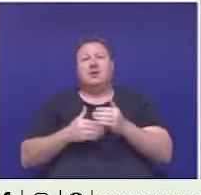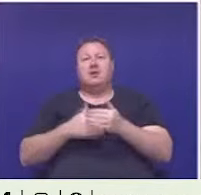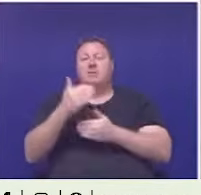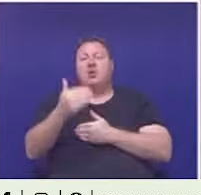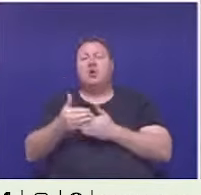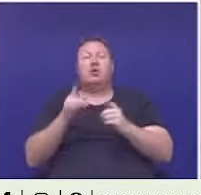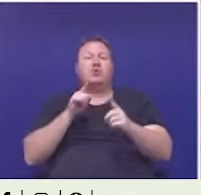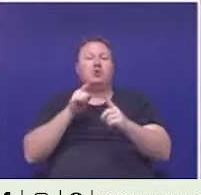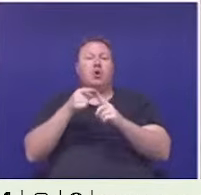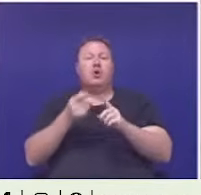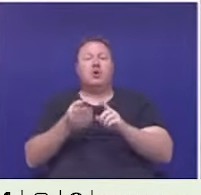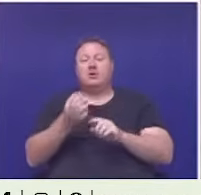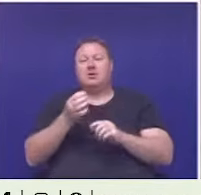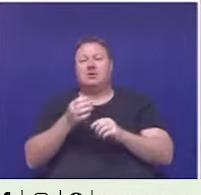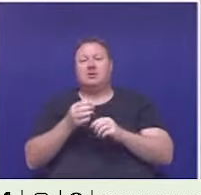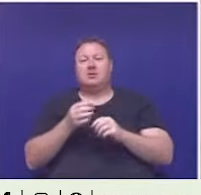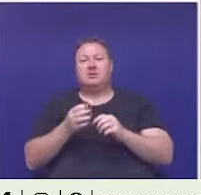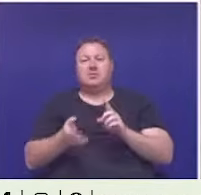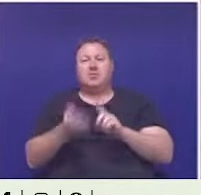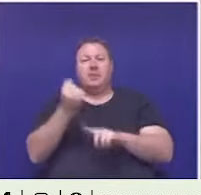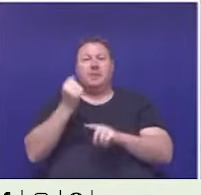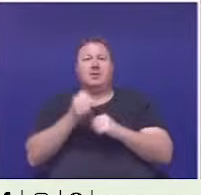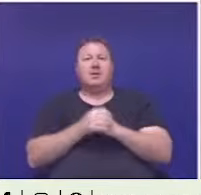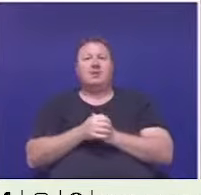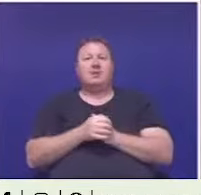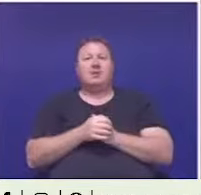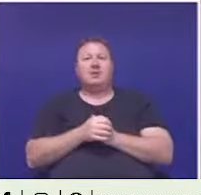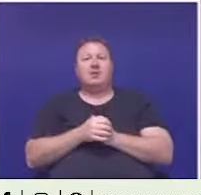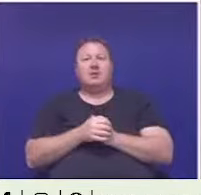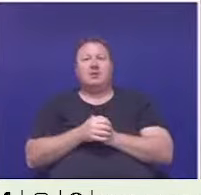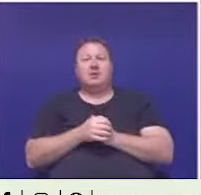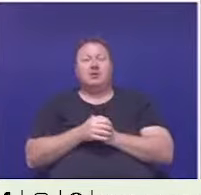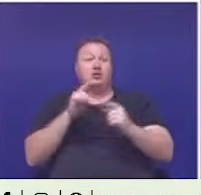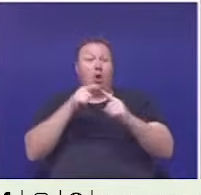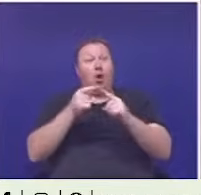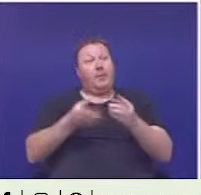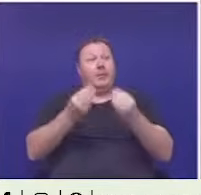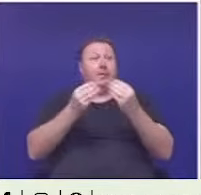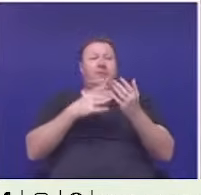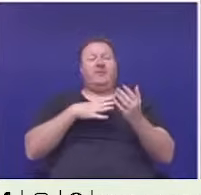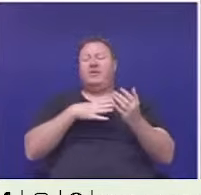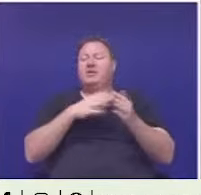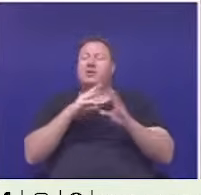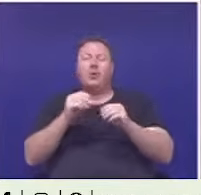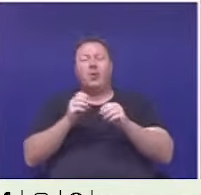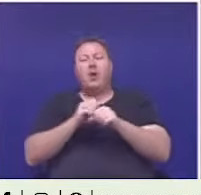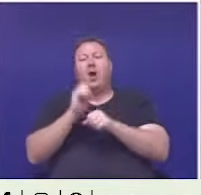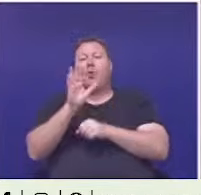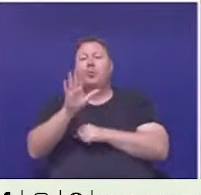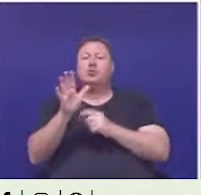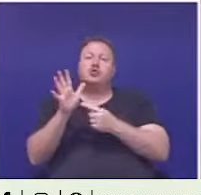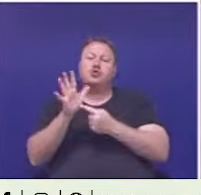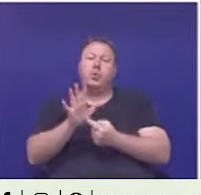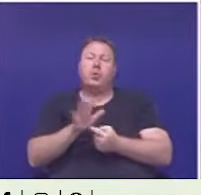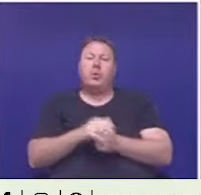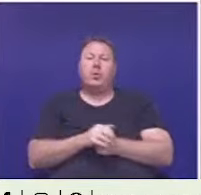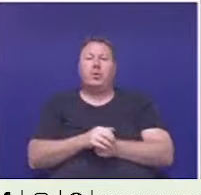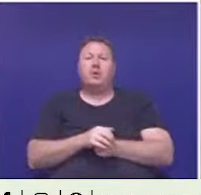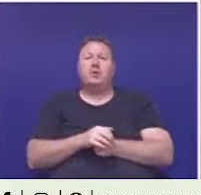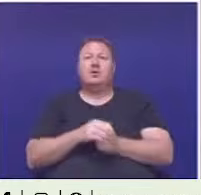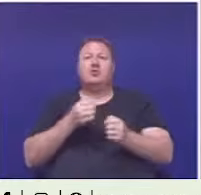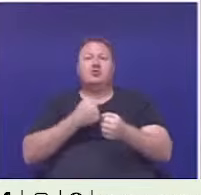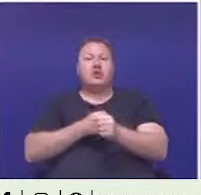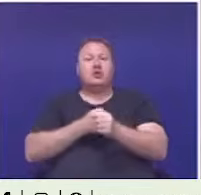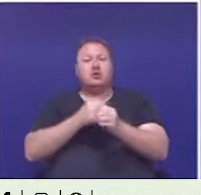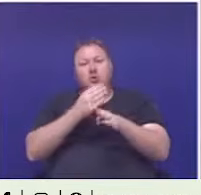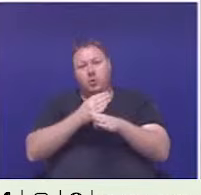a target, going to a meeting and saying, oh, I've met this target. Be obsessed about the outputs. Is the strategy working? When we